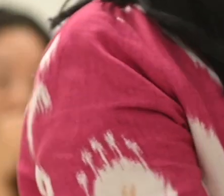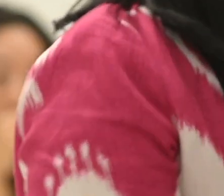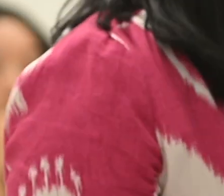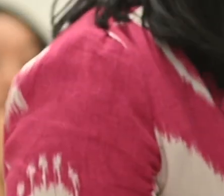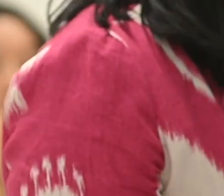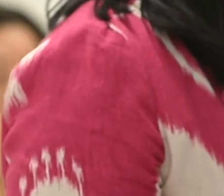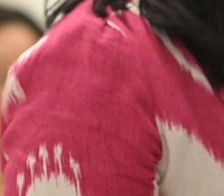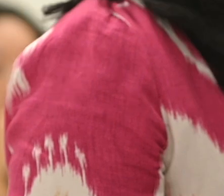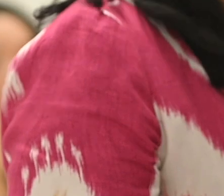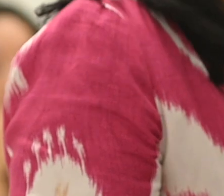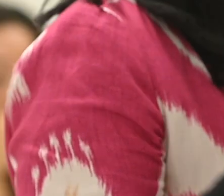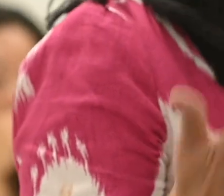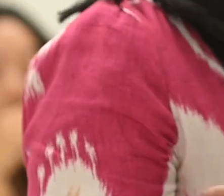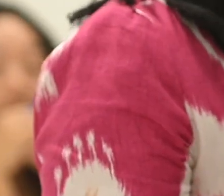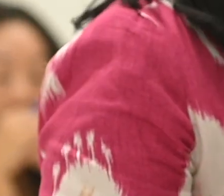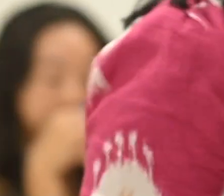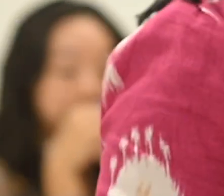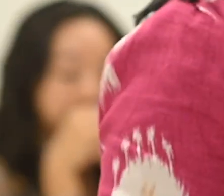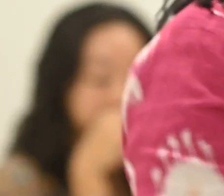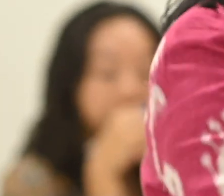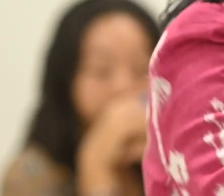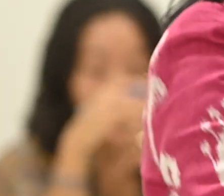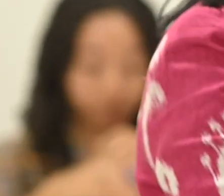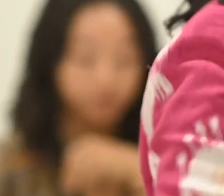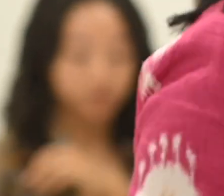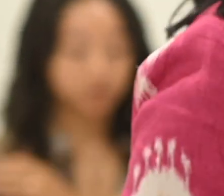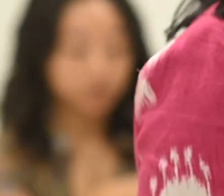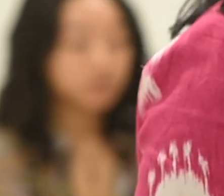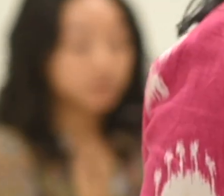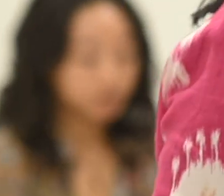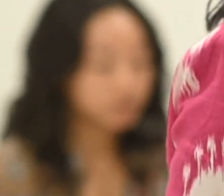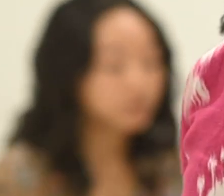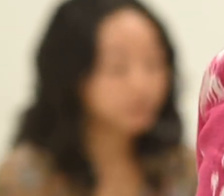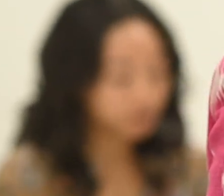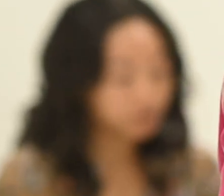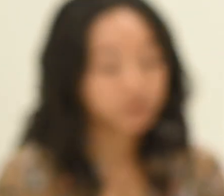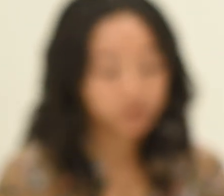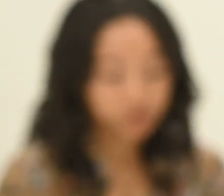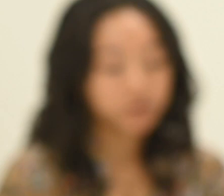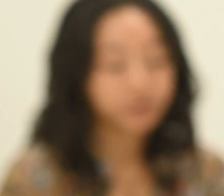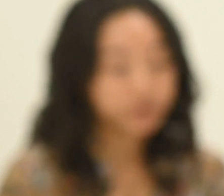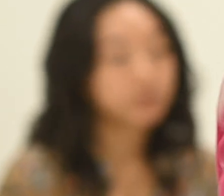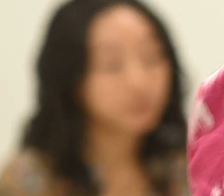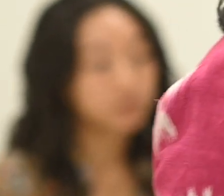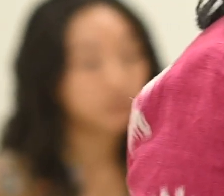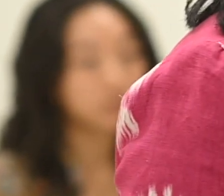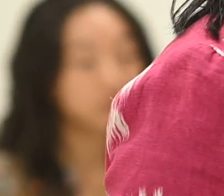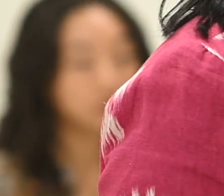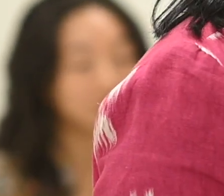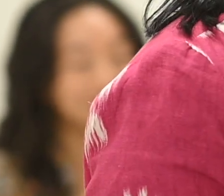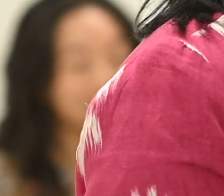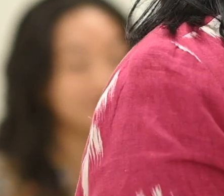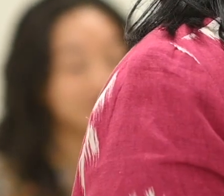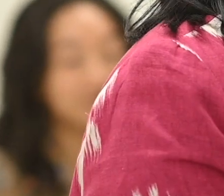shift. So I totally respect what you're saying. I don't think it's an easy one. I will say that